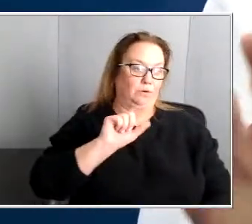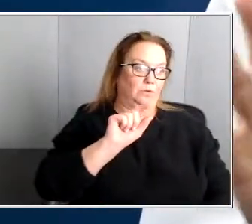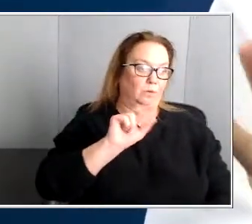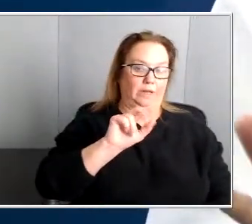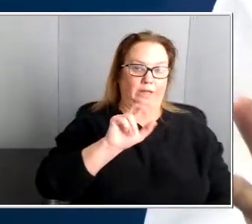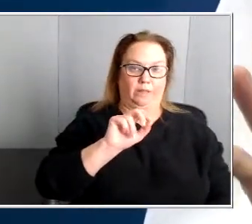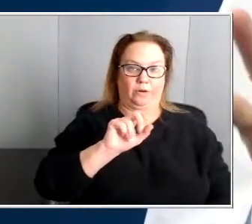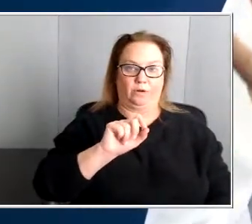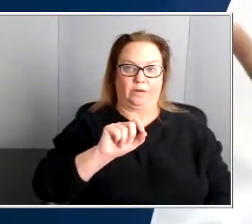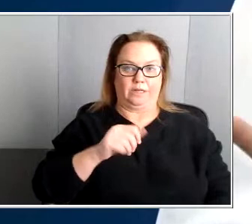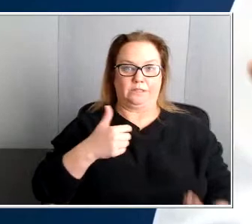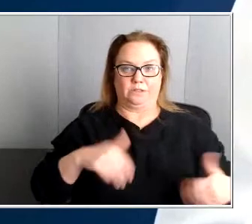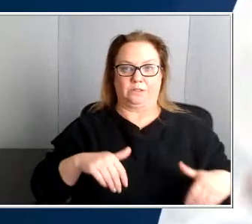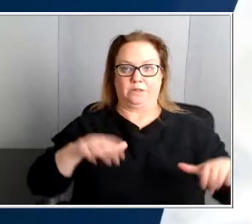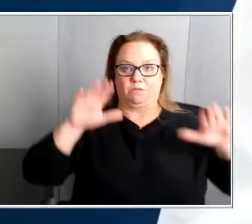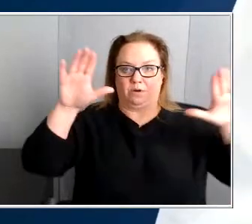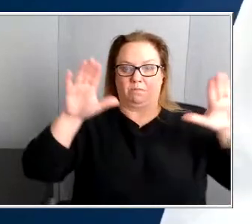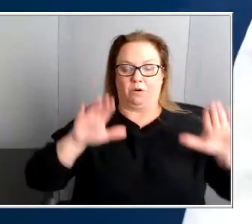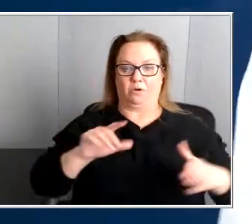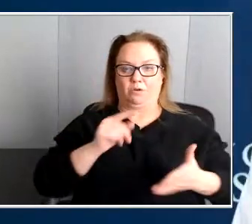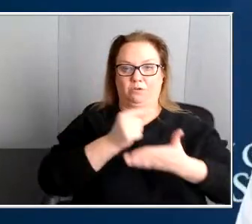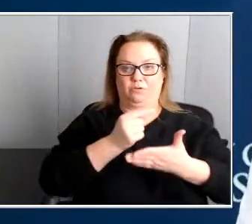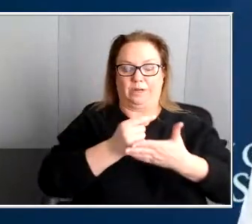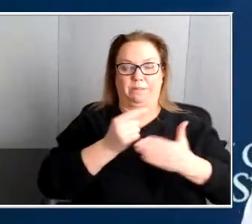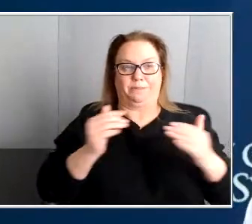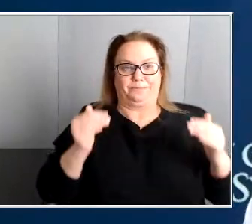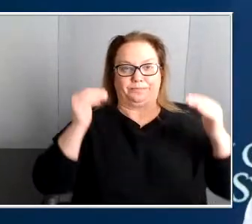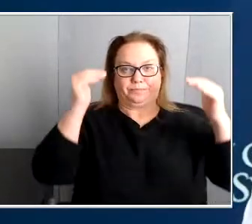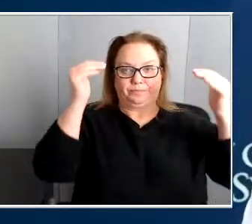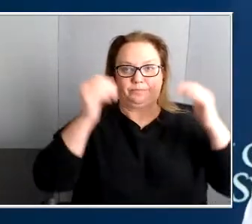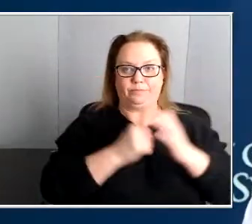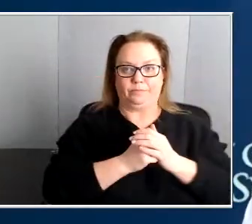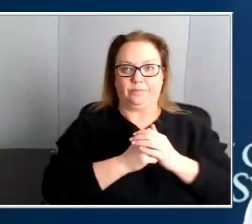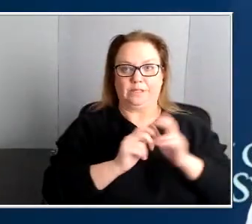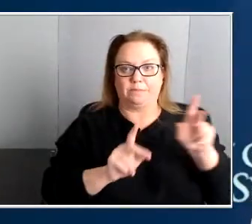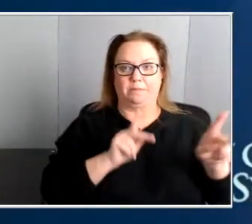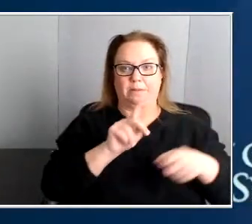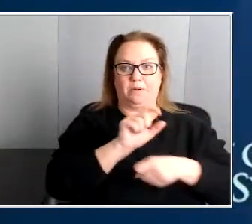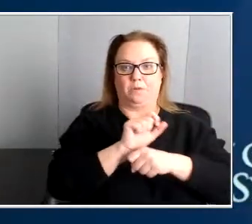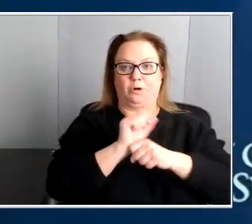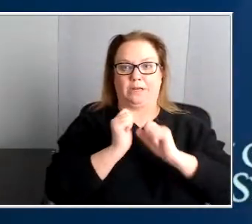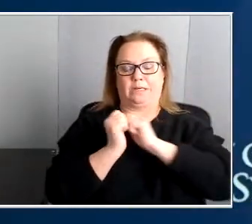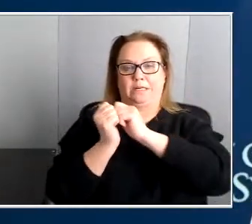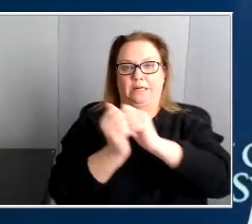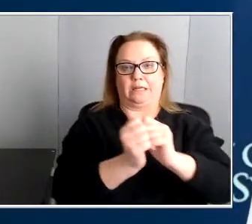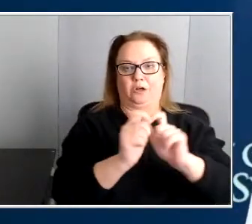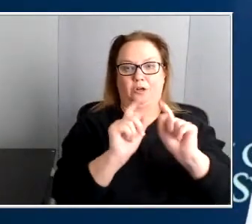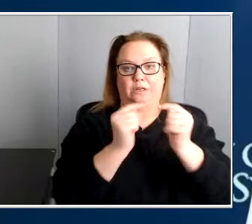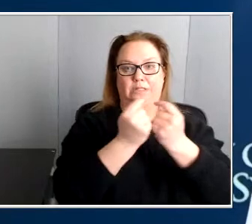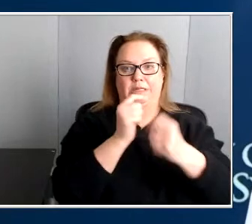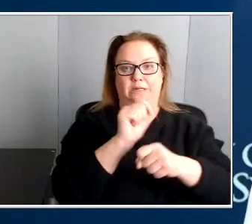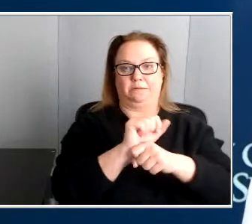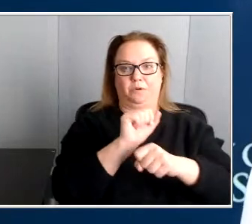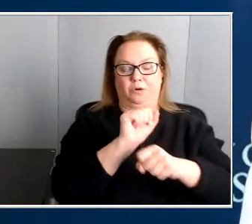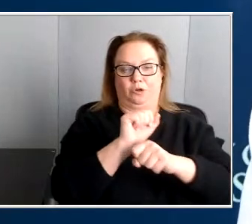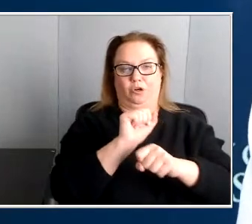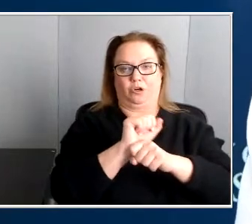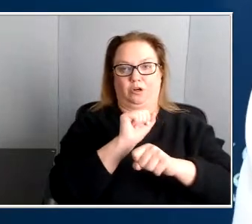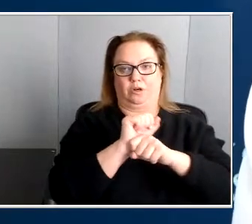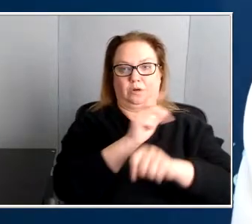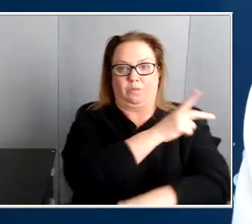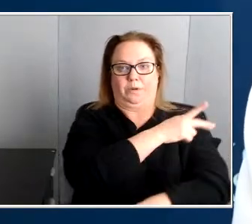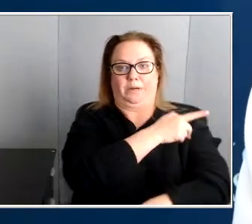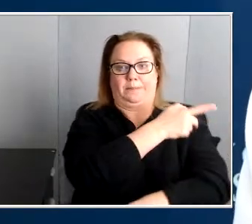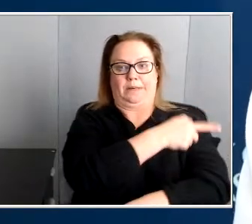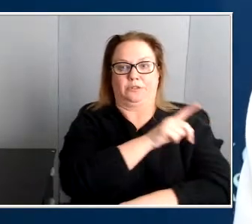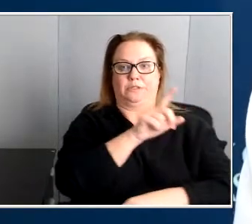just a remarkable treatment advance. And it's about people working together, and it's all about teamwork. You heard about the beginning when patients have to get